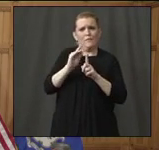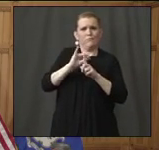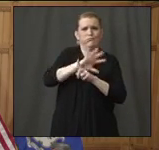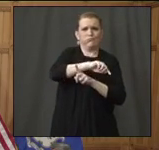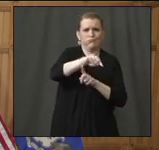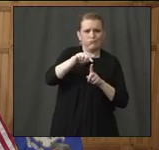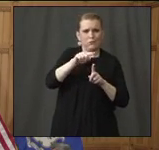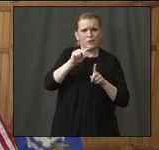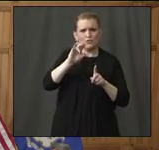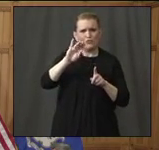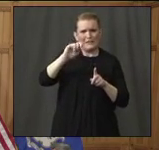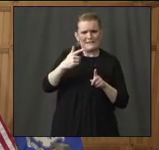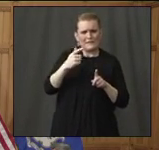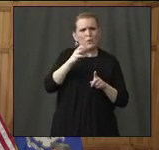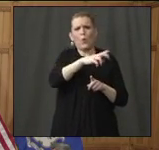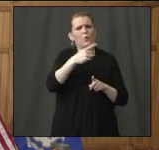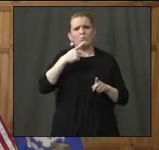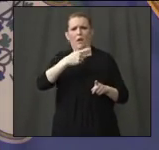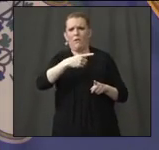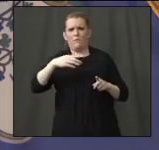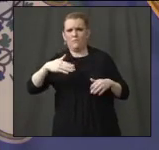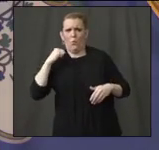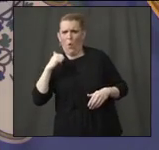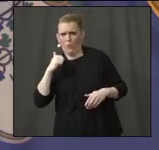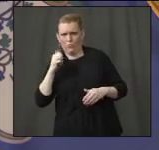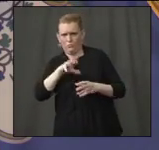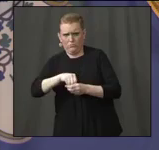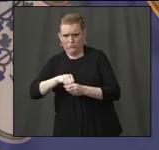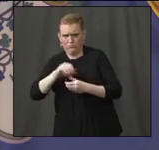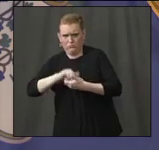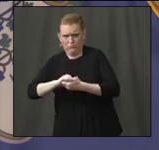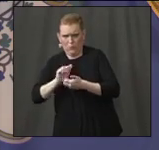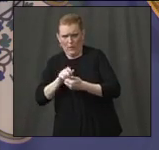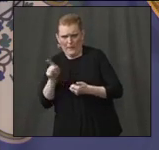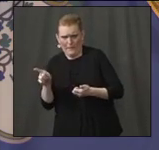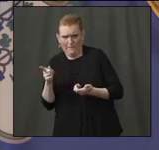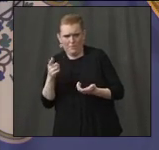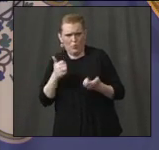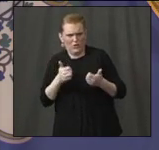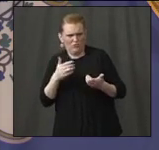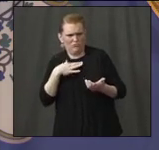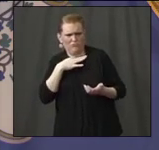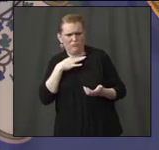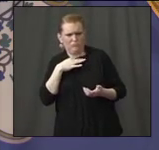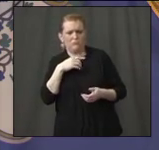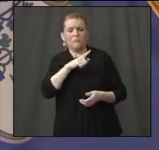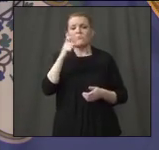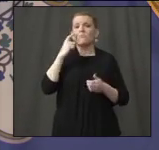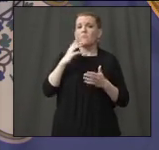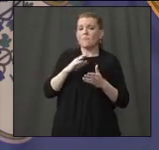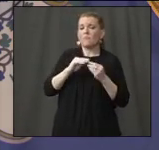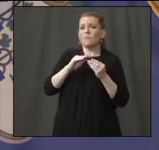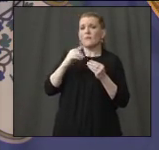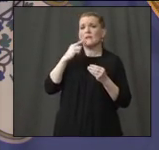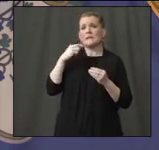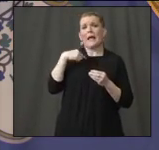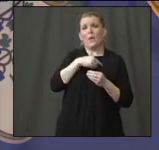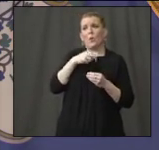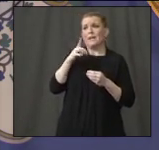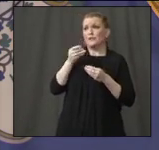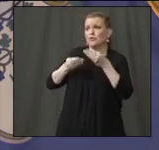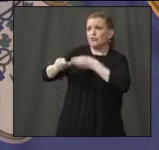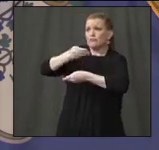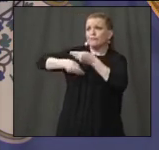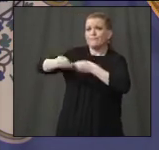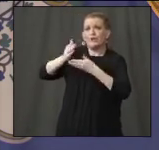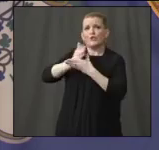in it? Look, we share information. We're going to be working with him, working with New Jersey, working with our regional governors in terms of how